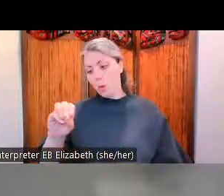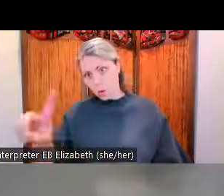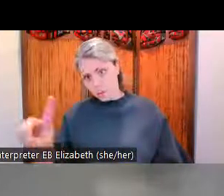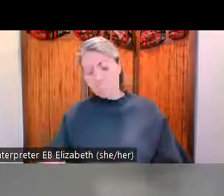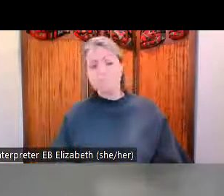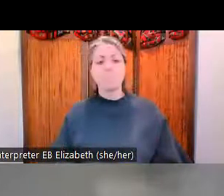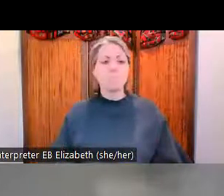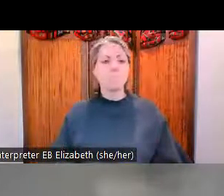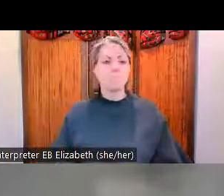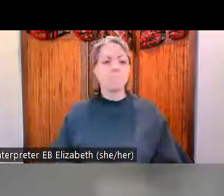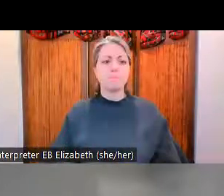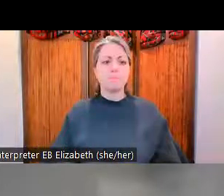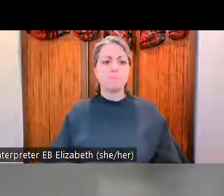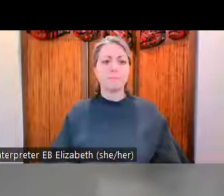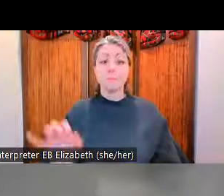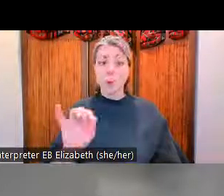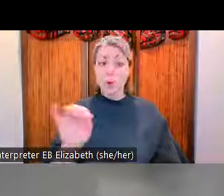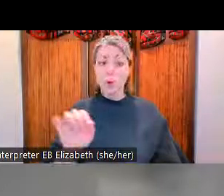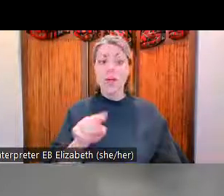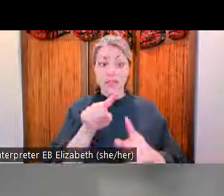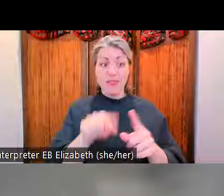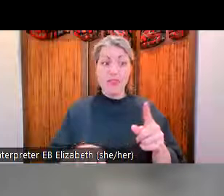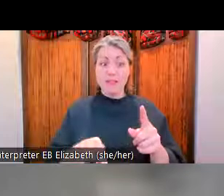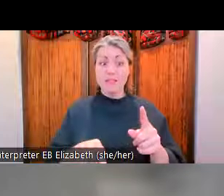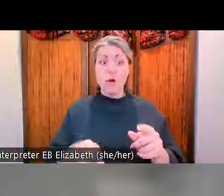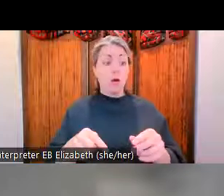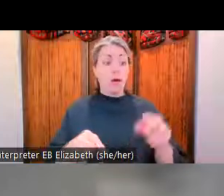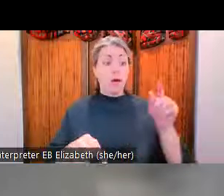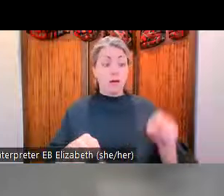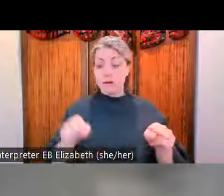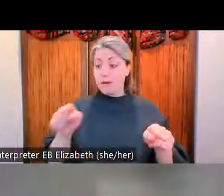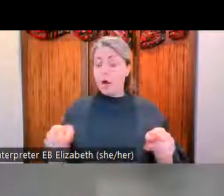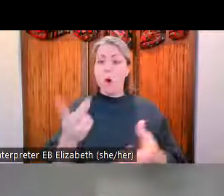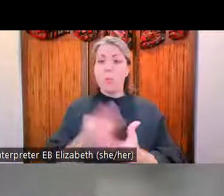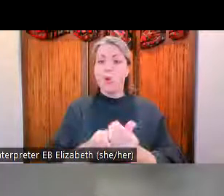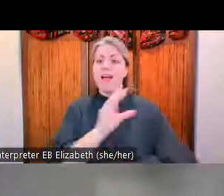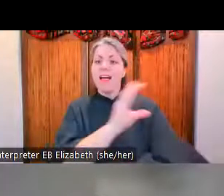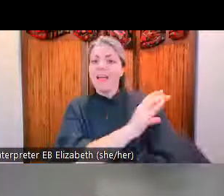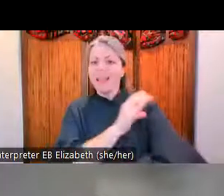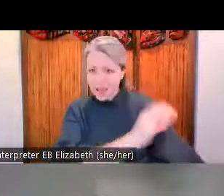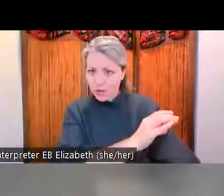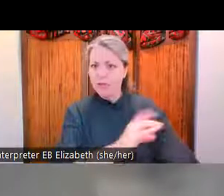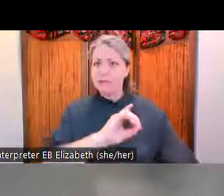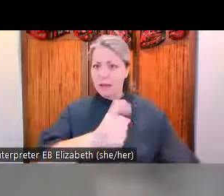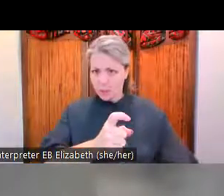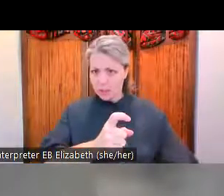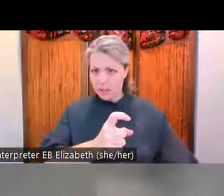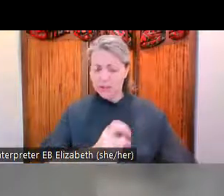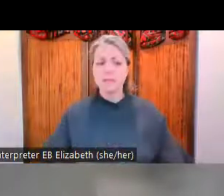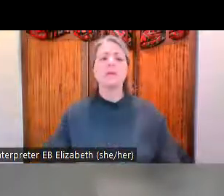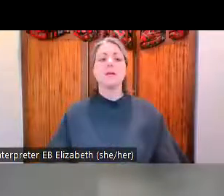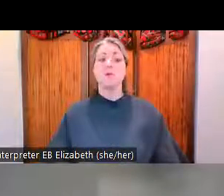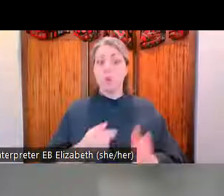that these both are considered clinical diagnoses that require the complex gathering